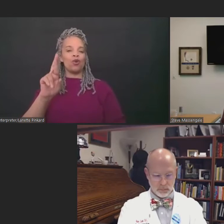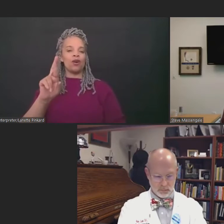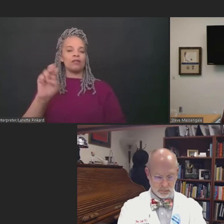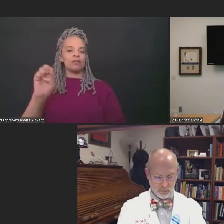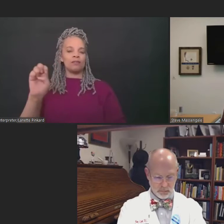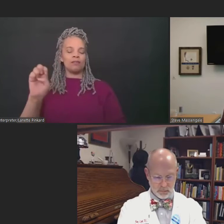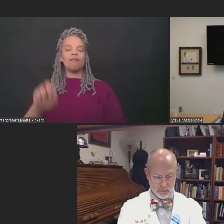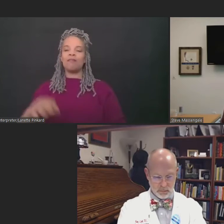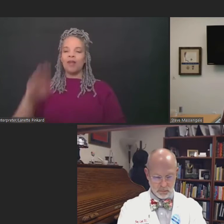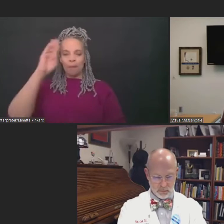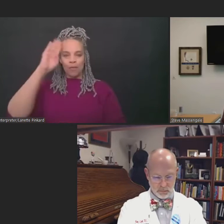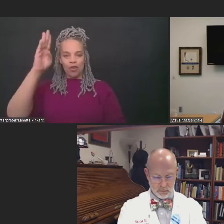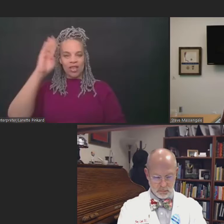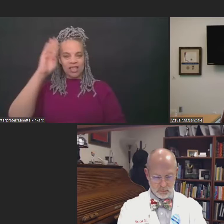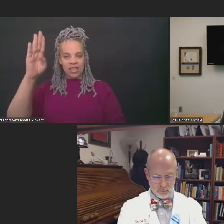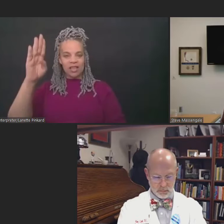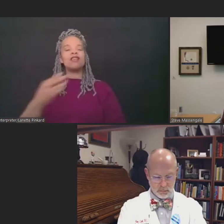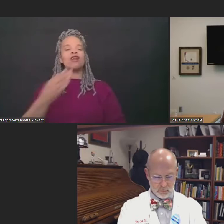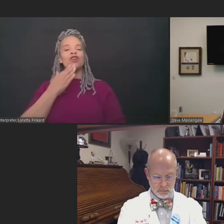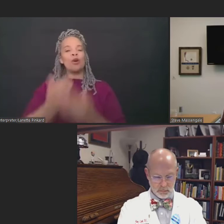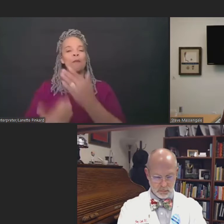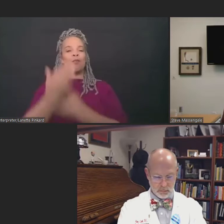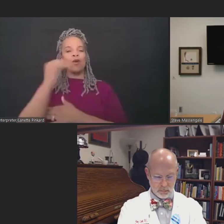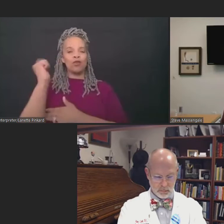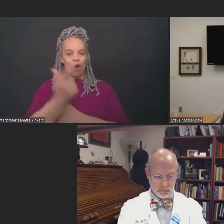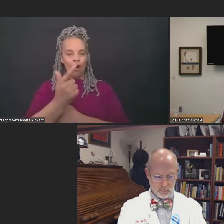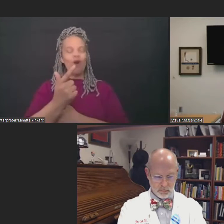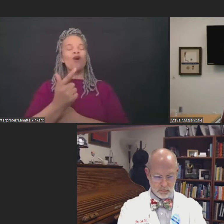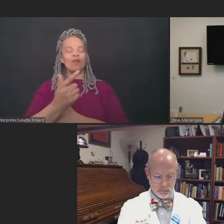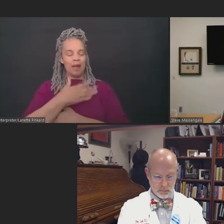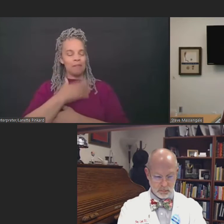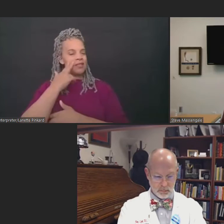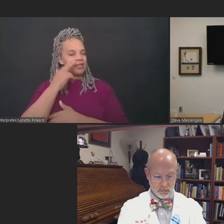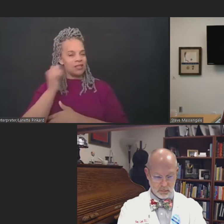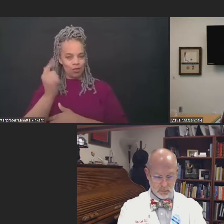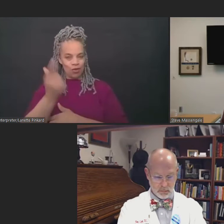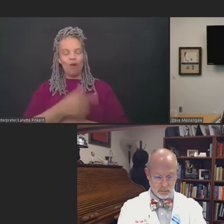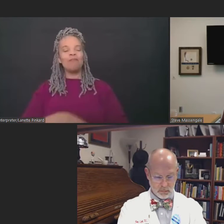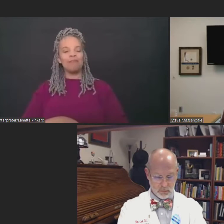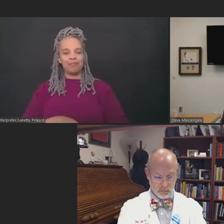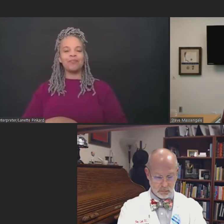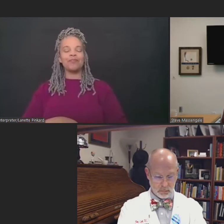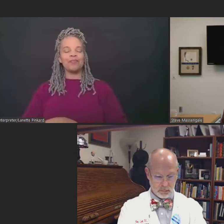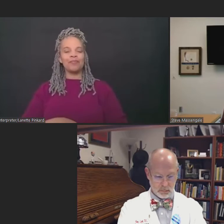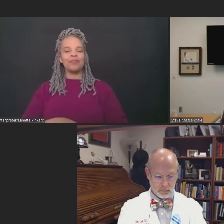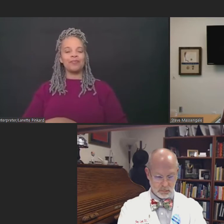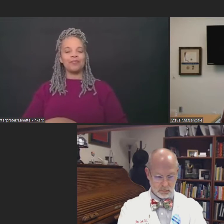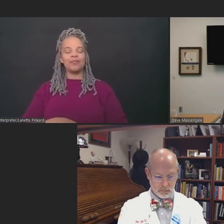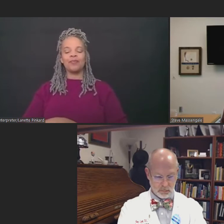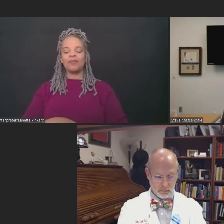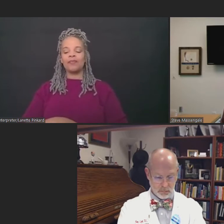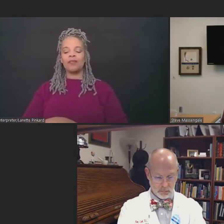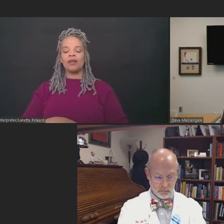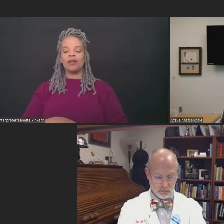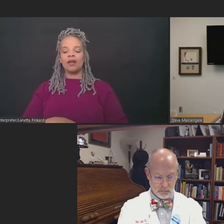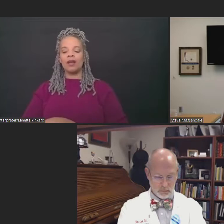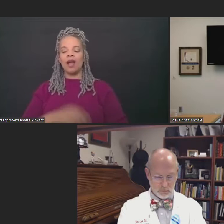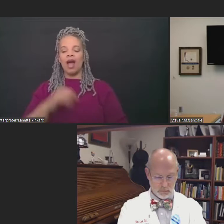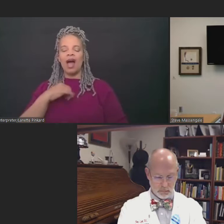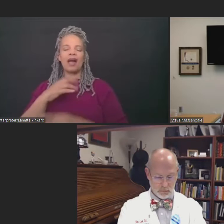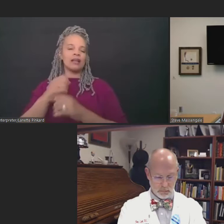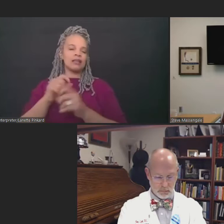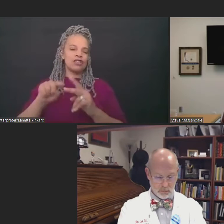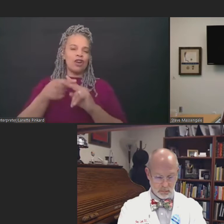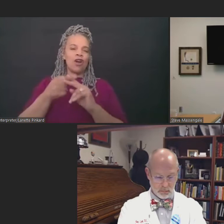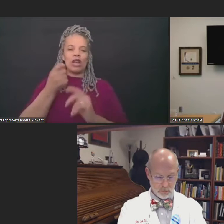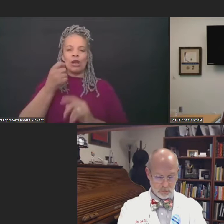Buenos dias. Good morning to all. Glad to see everyone. Good morning. I got on a little bit late. I don't know